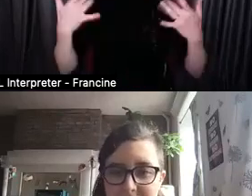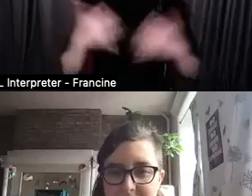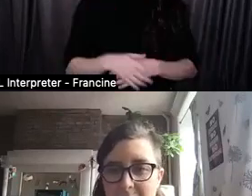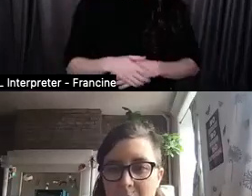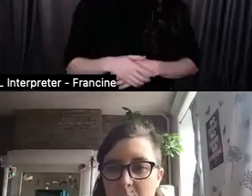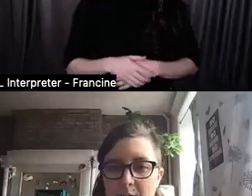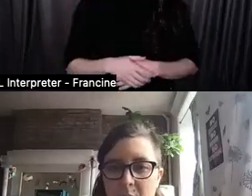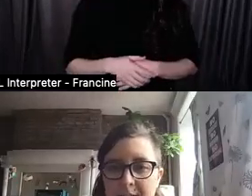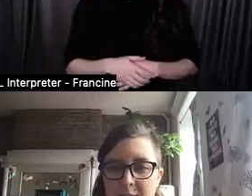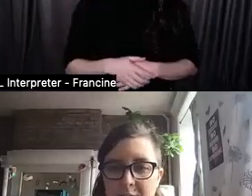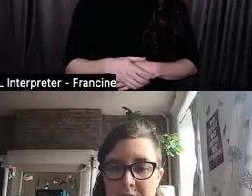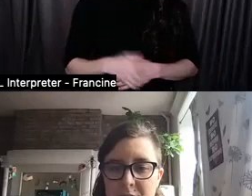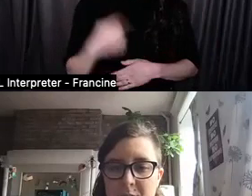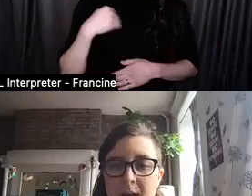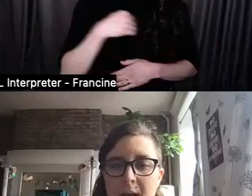I said,